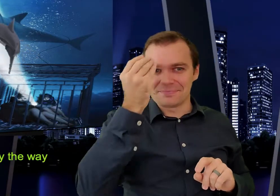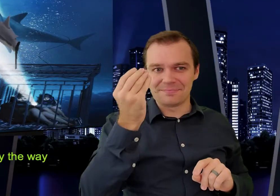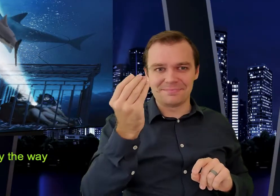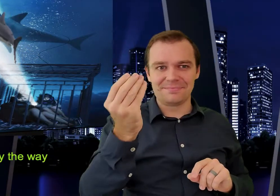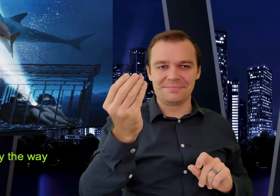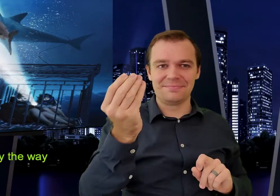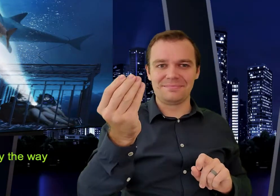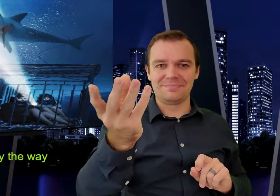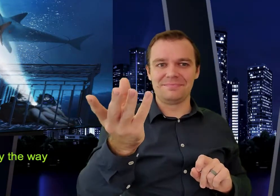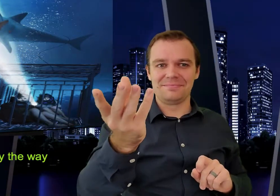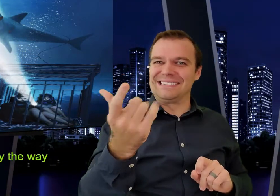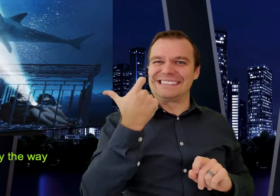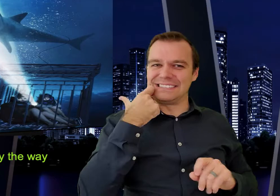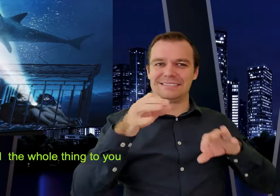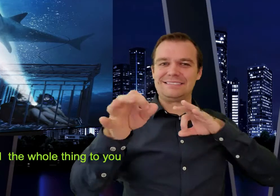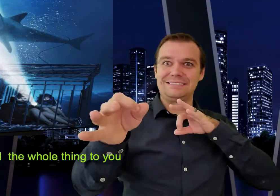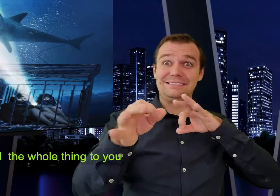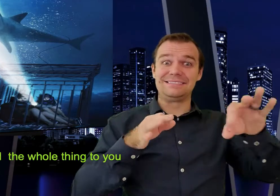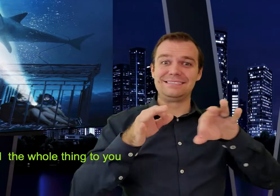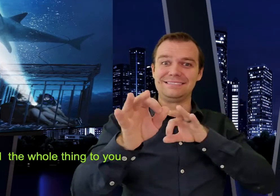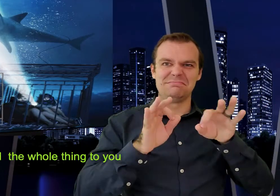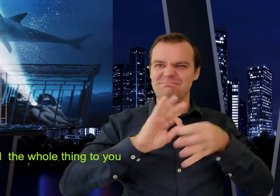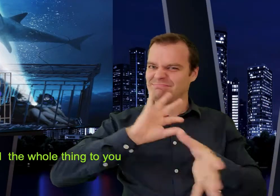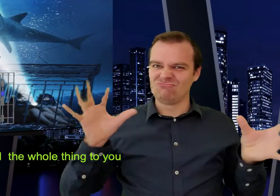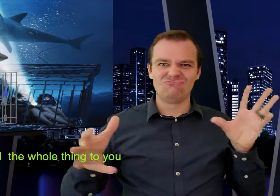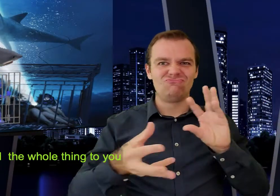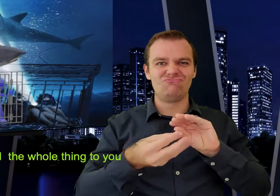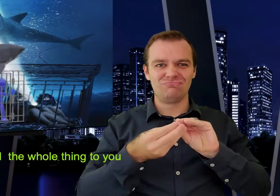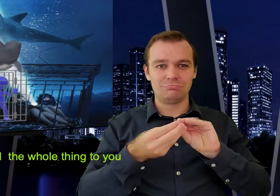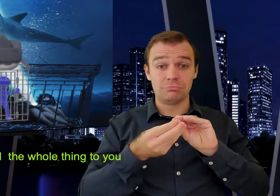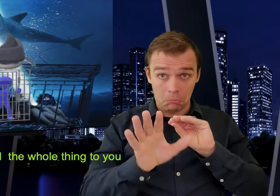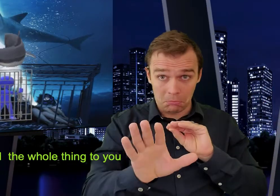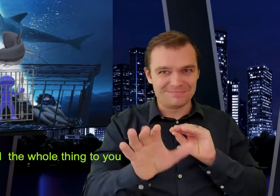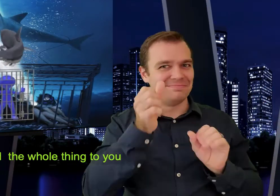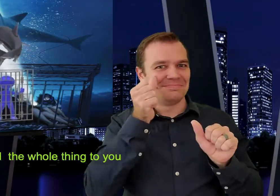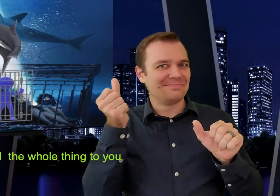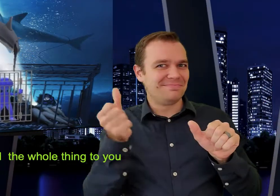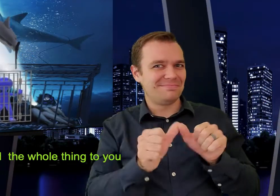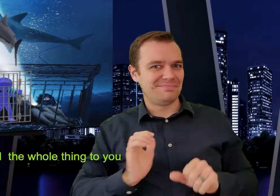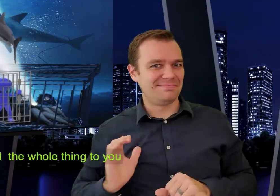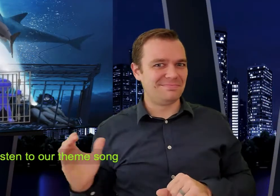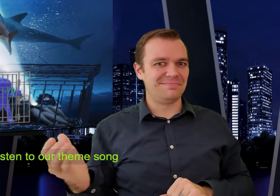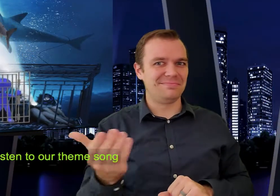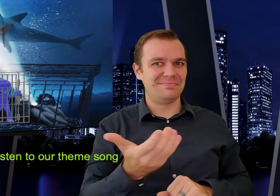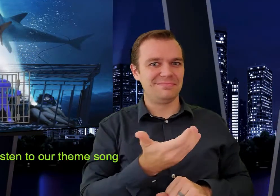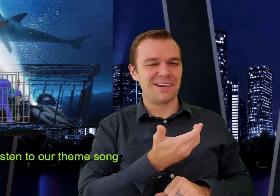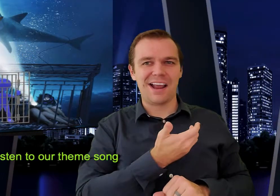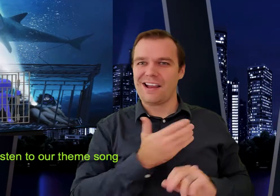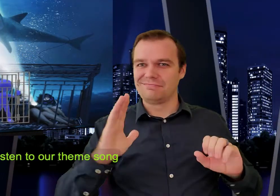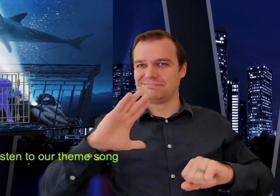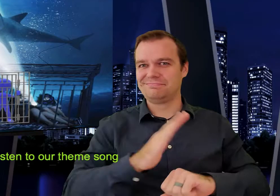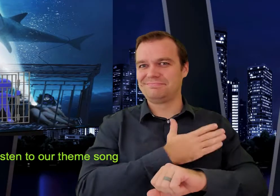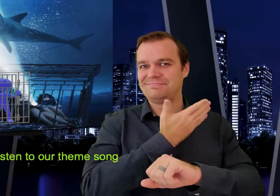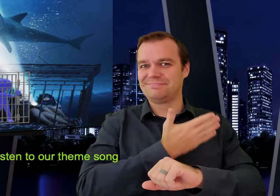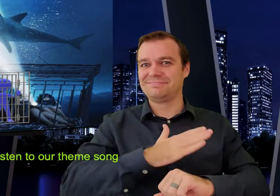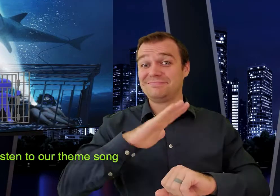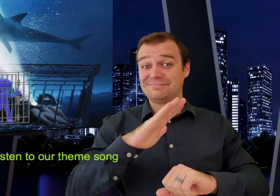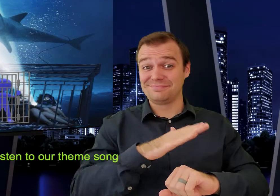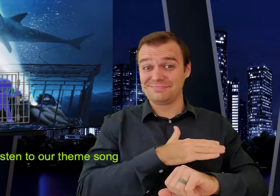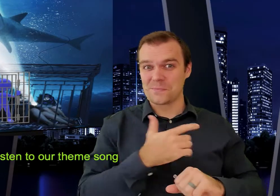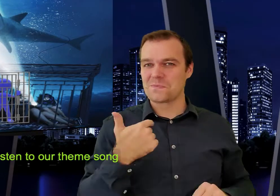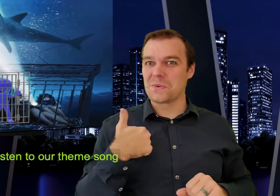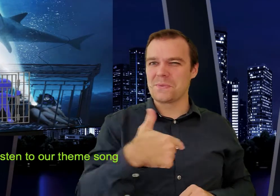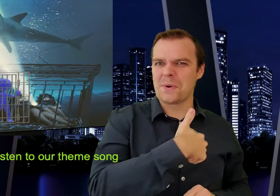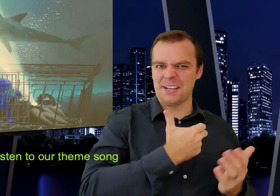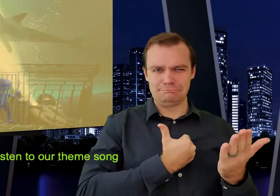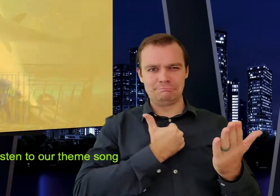way, I've just explained all the whole thing to you. And don't forget to listen to a